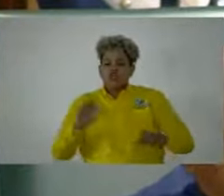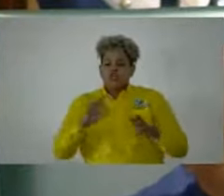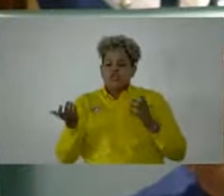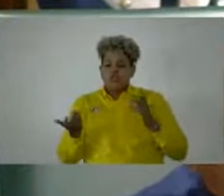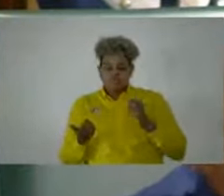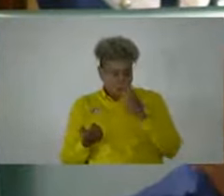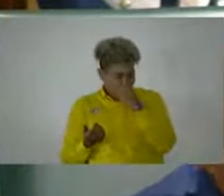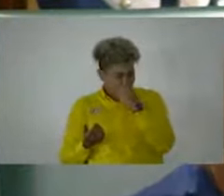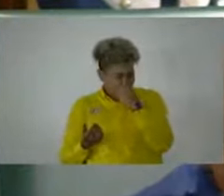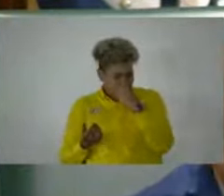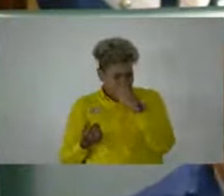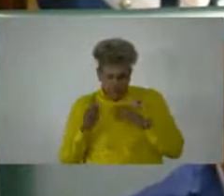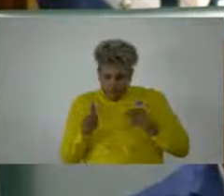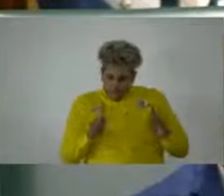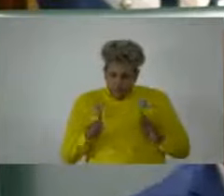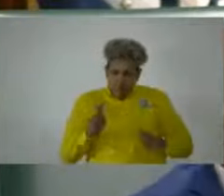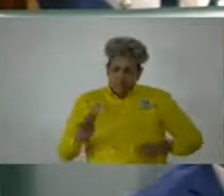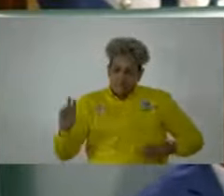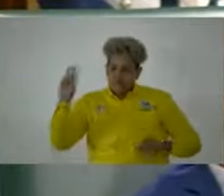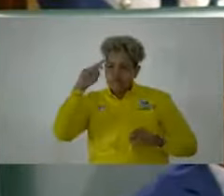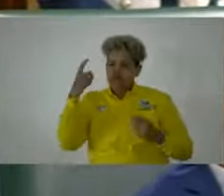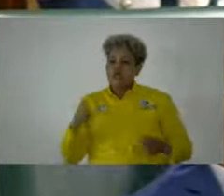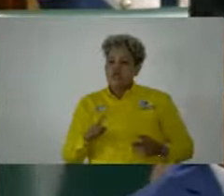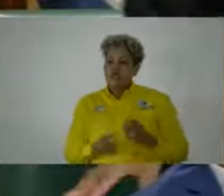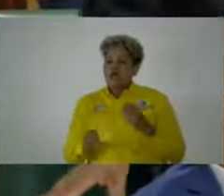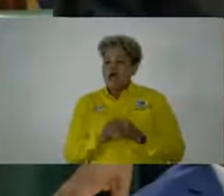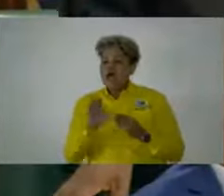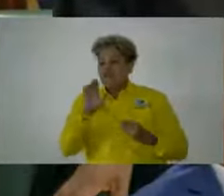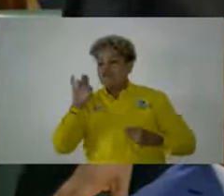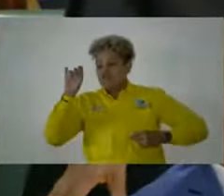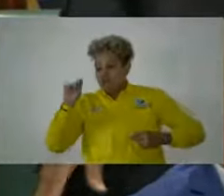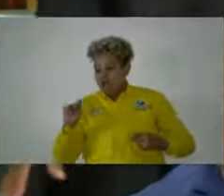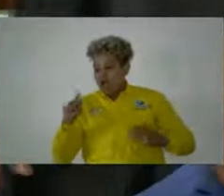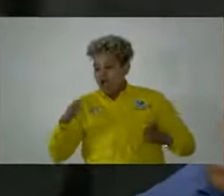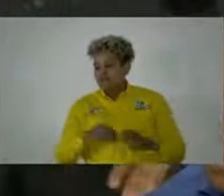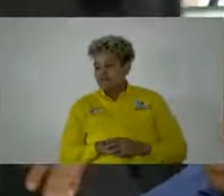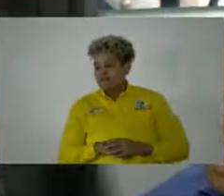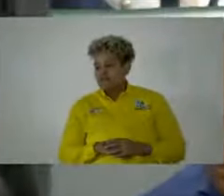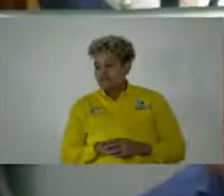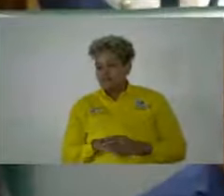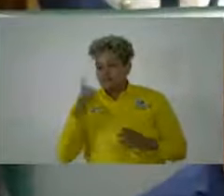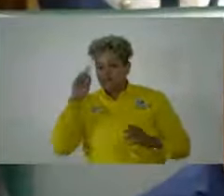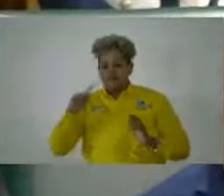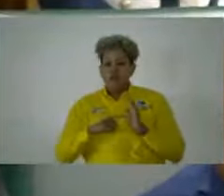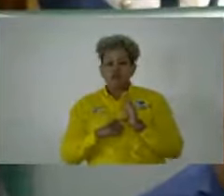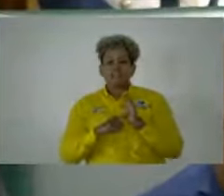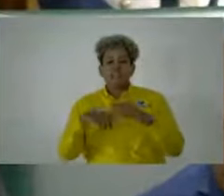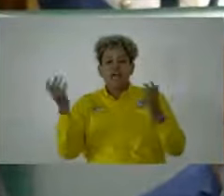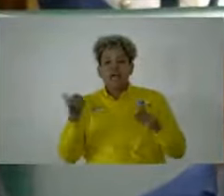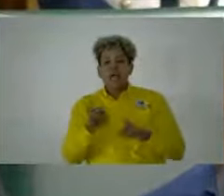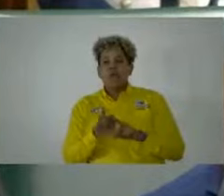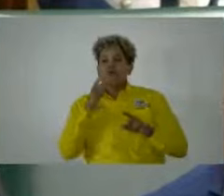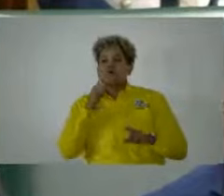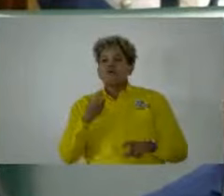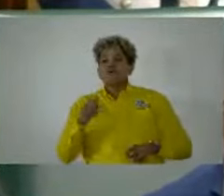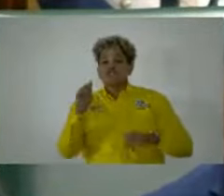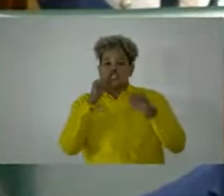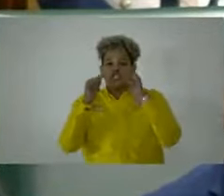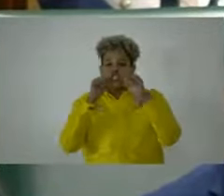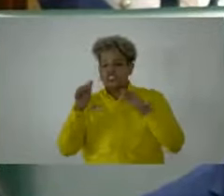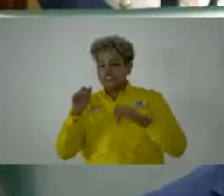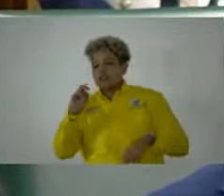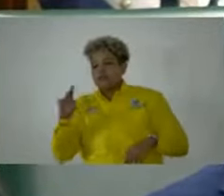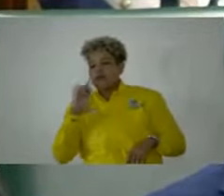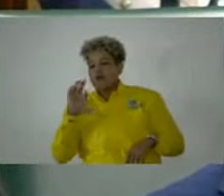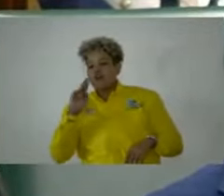sports, ecotourism, and craft. For example, a round-robin series of